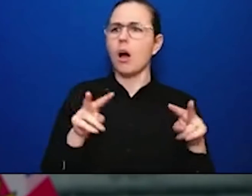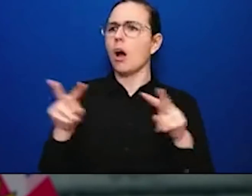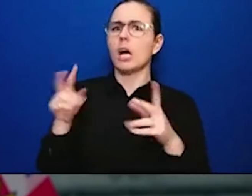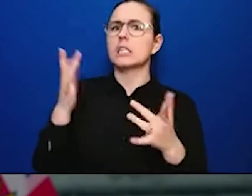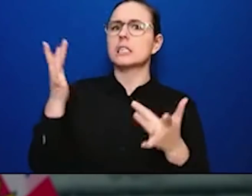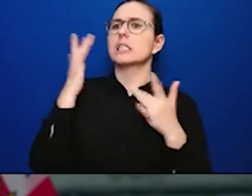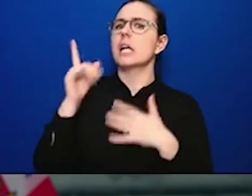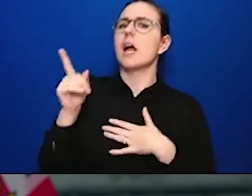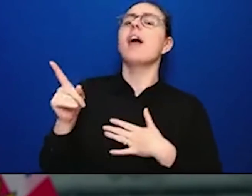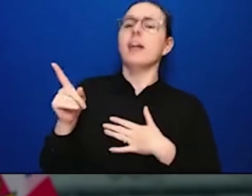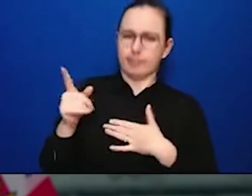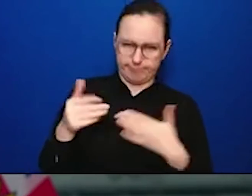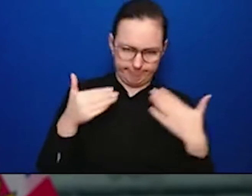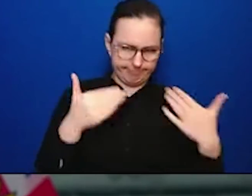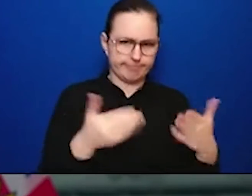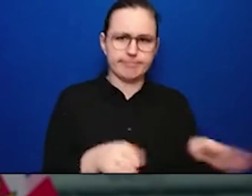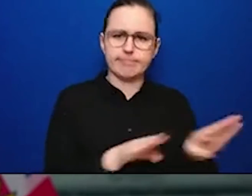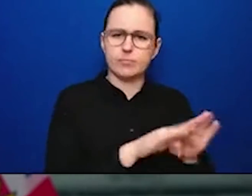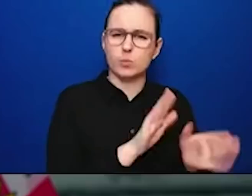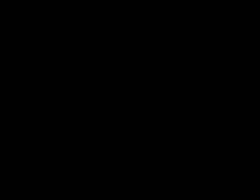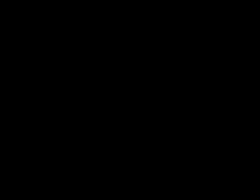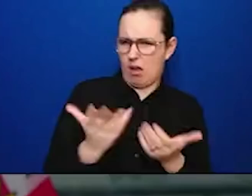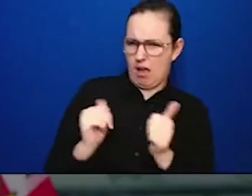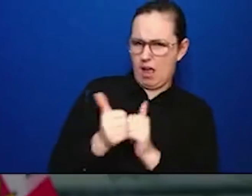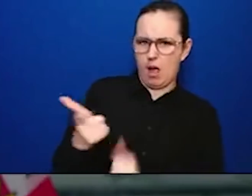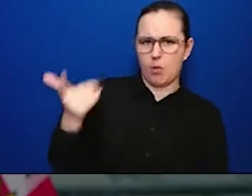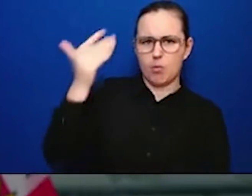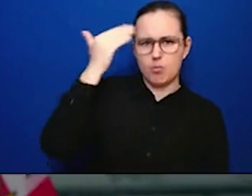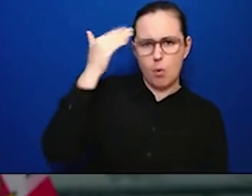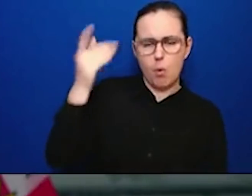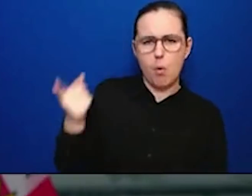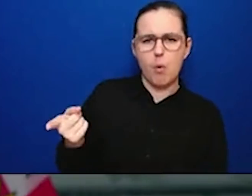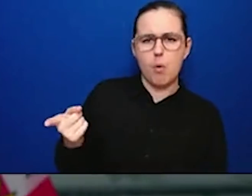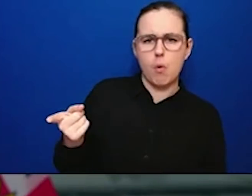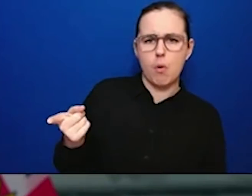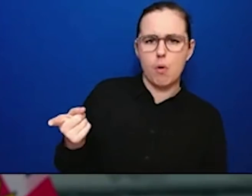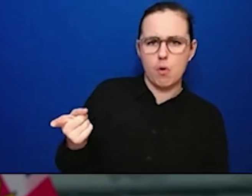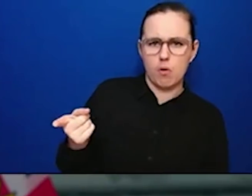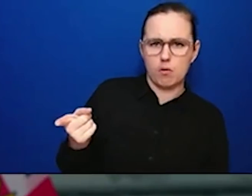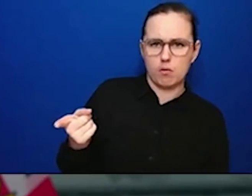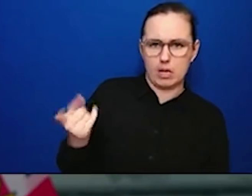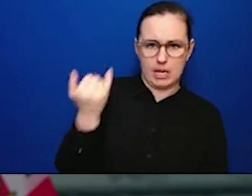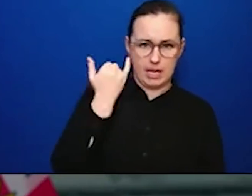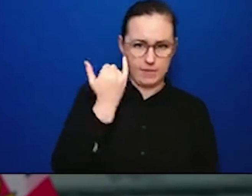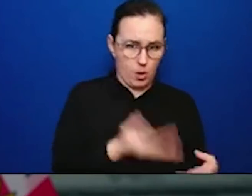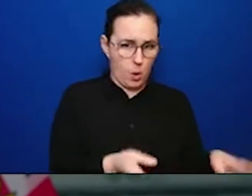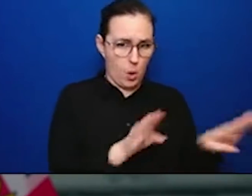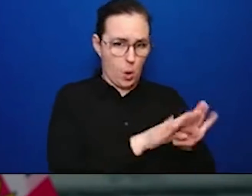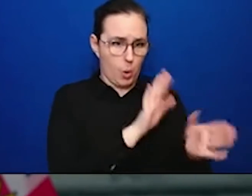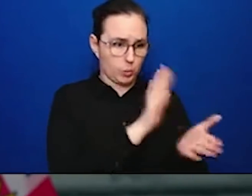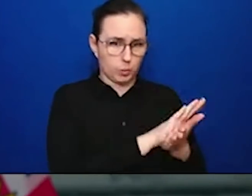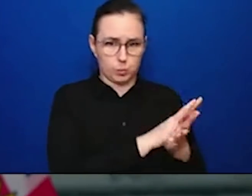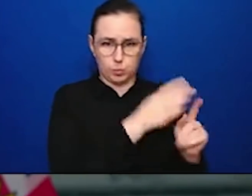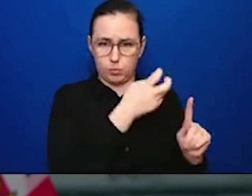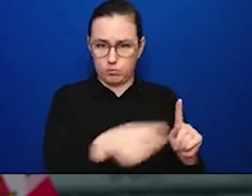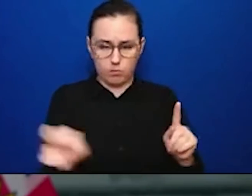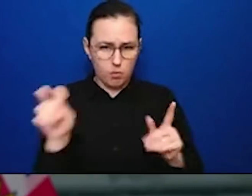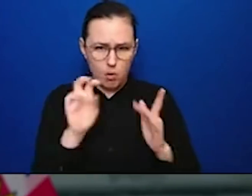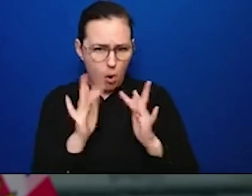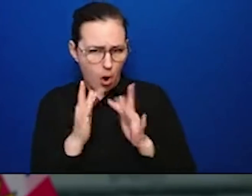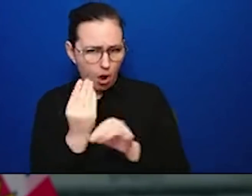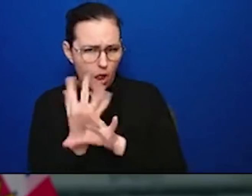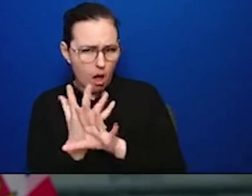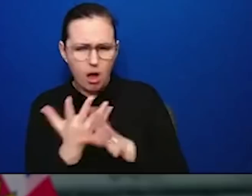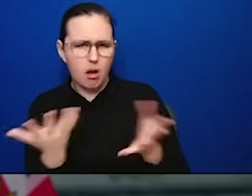to close? And once it closes, would the learning just go online? Yeah, that's the